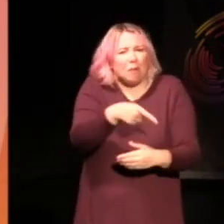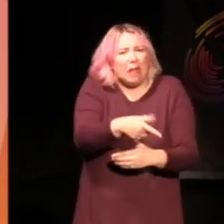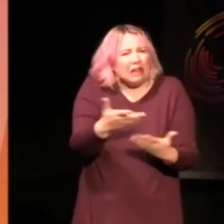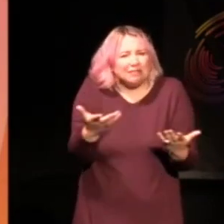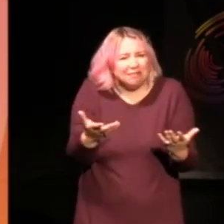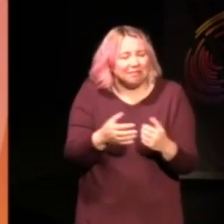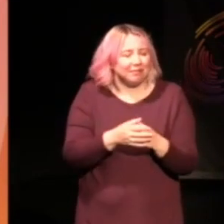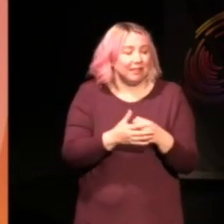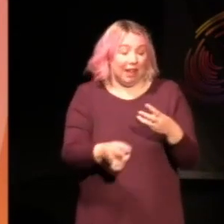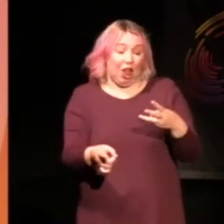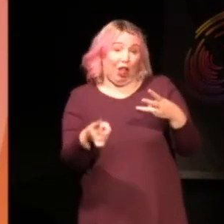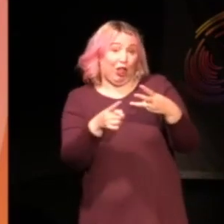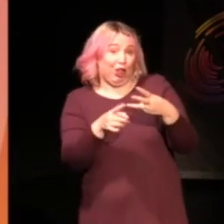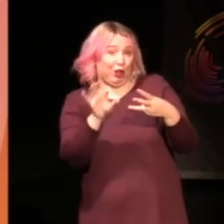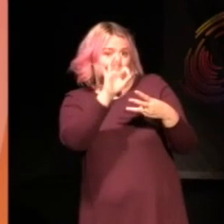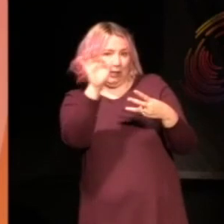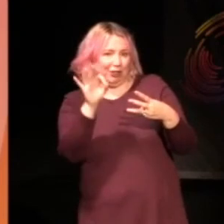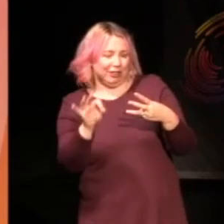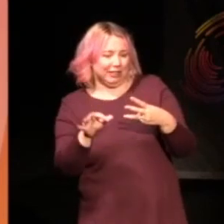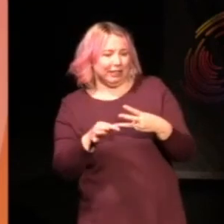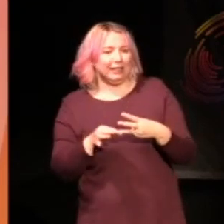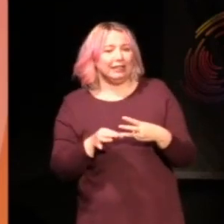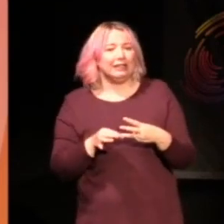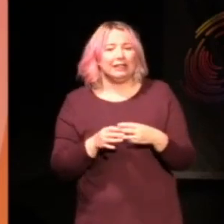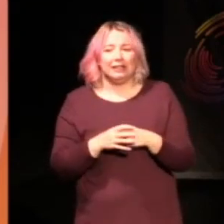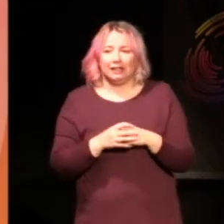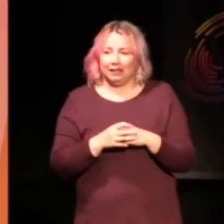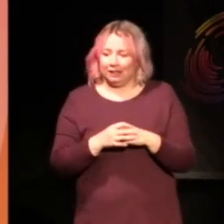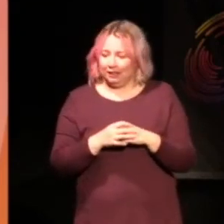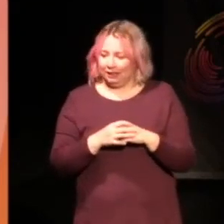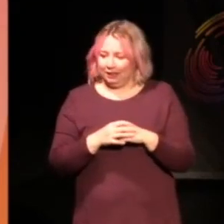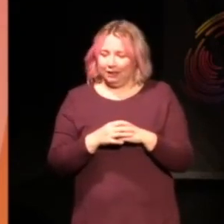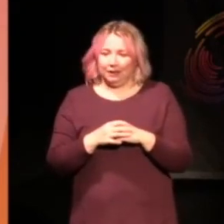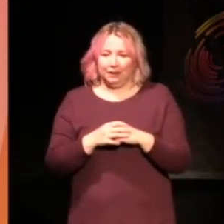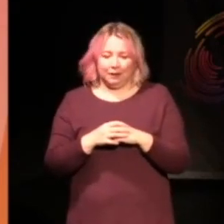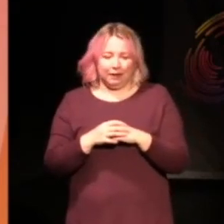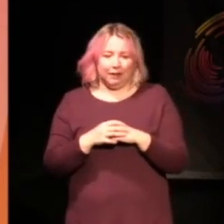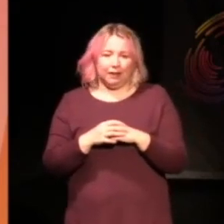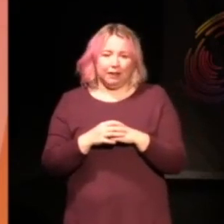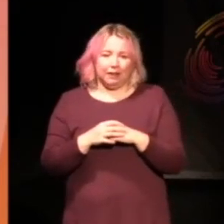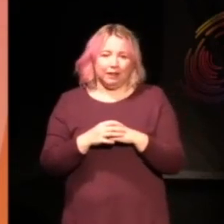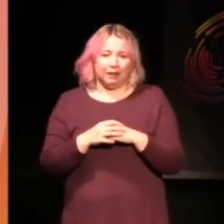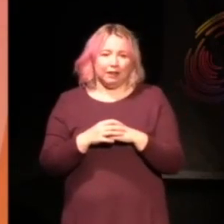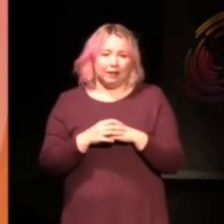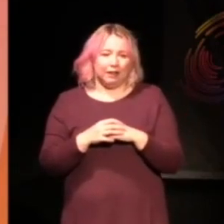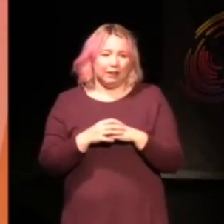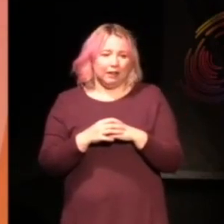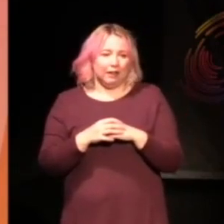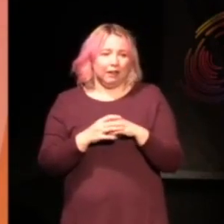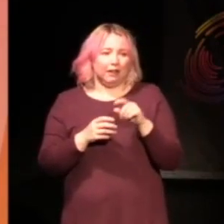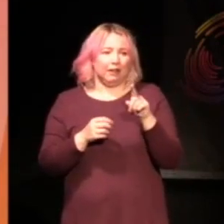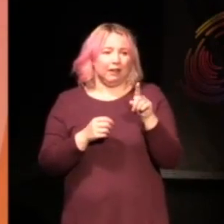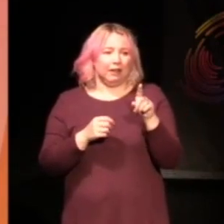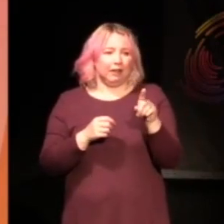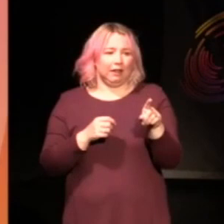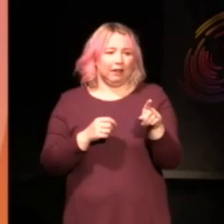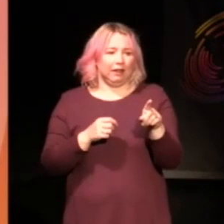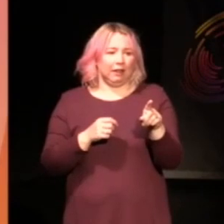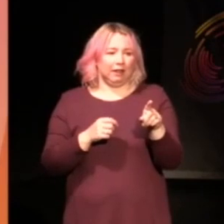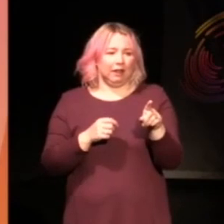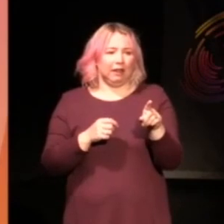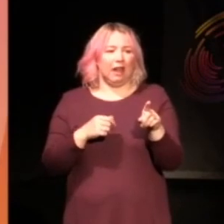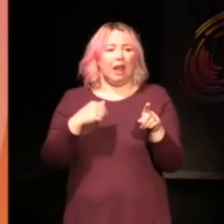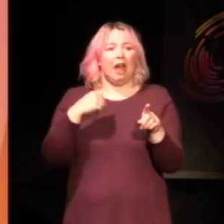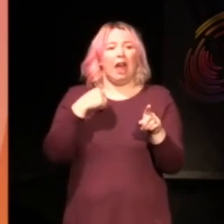Okay, and I'll just take this last question at the back, yeah? Hi, Elif. PEN's founder, Catherine Amy Dawson-Scott, spoke